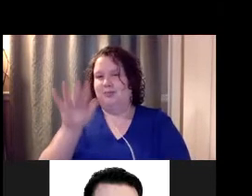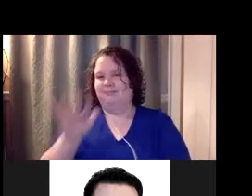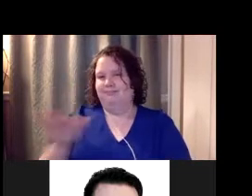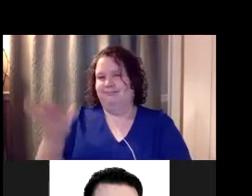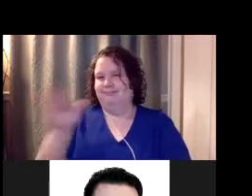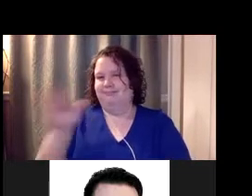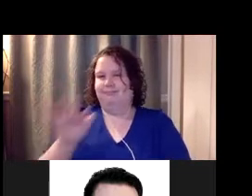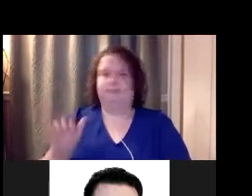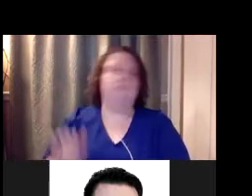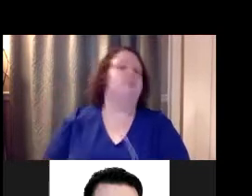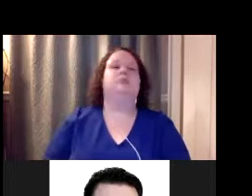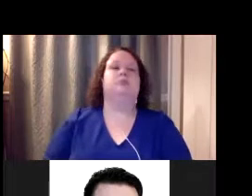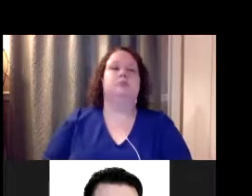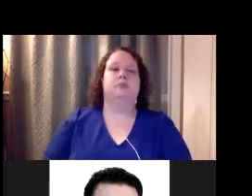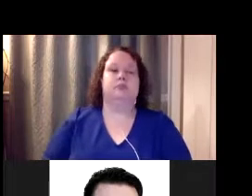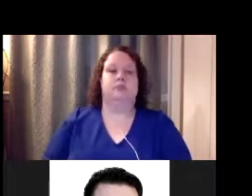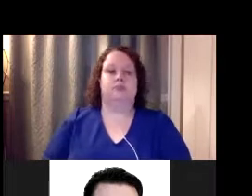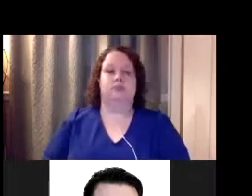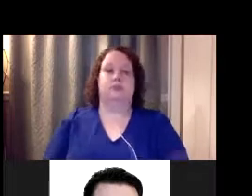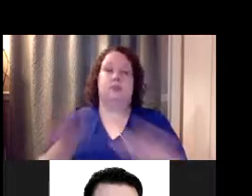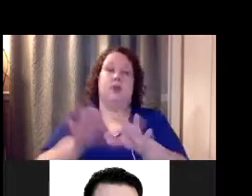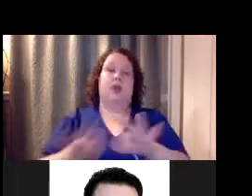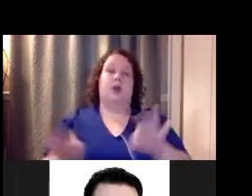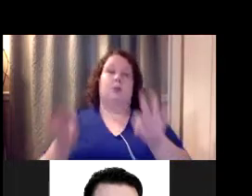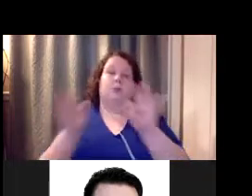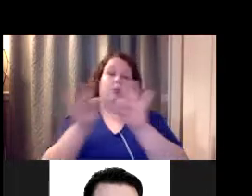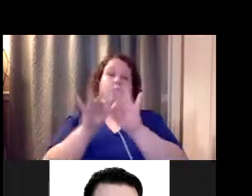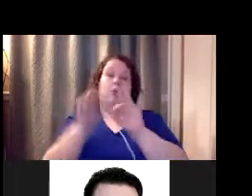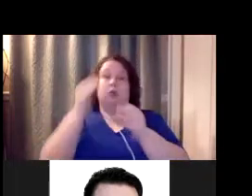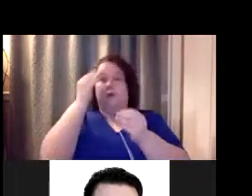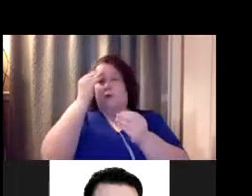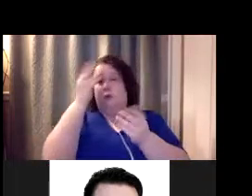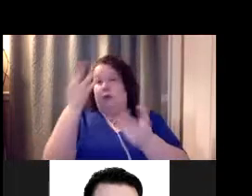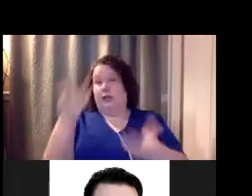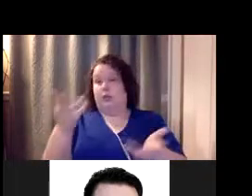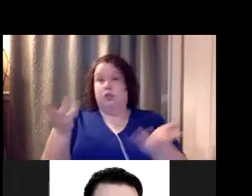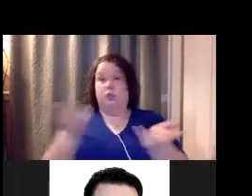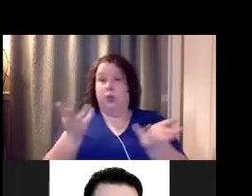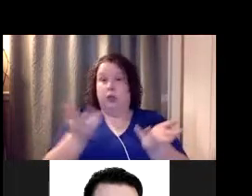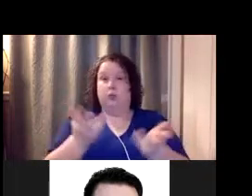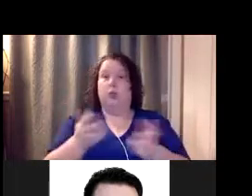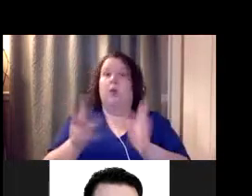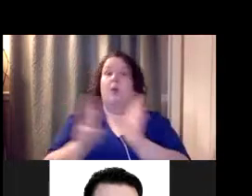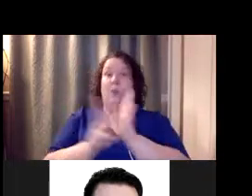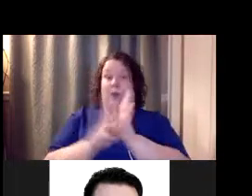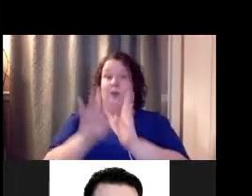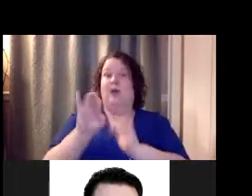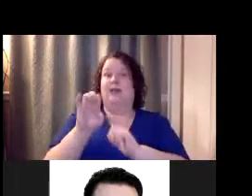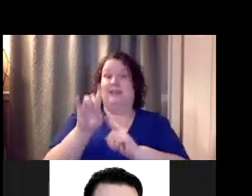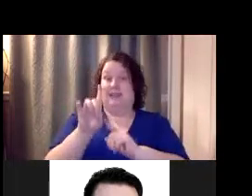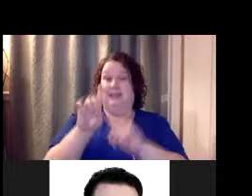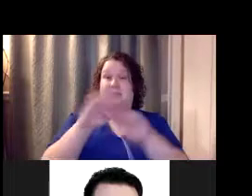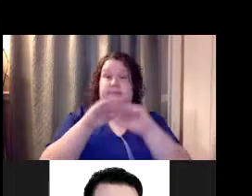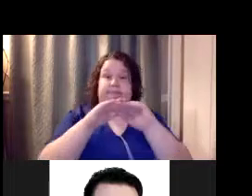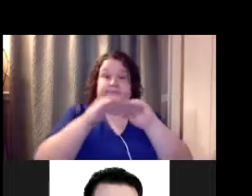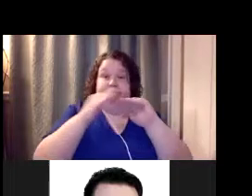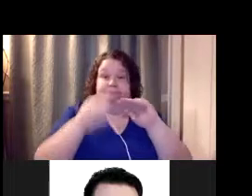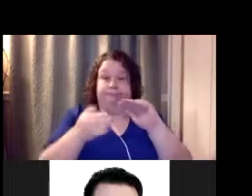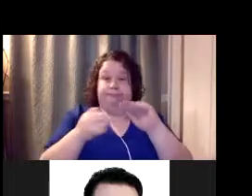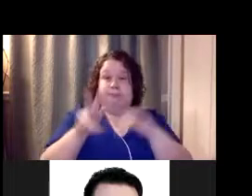Key takeaways, then I'll be ready to answer some questions. Waco ISD enrollment is down about 330 students due